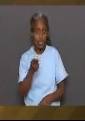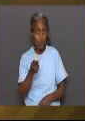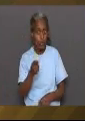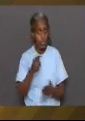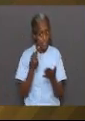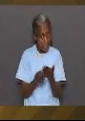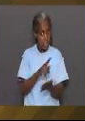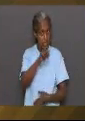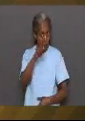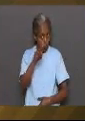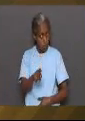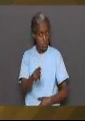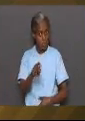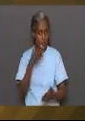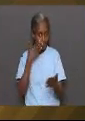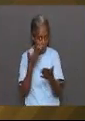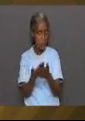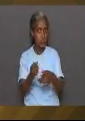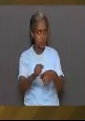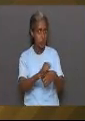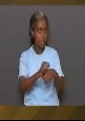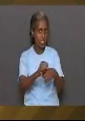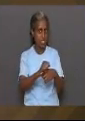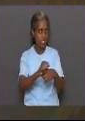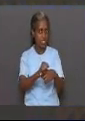these questions were good practice.